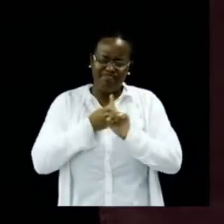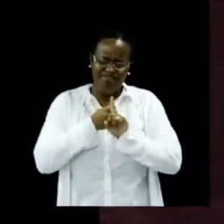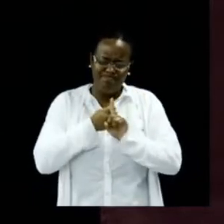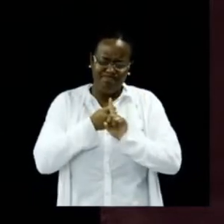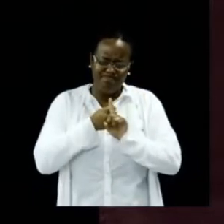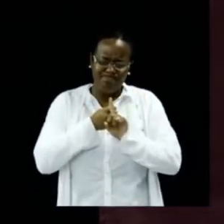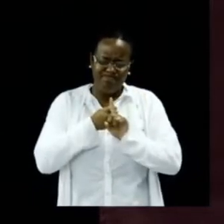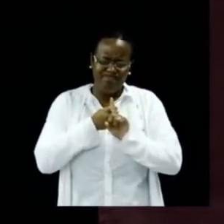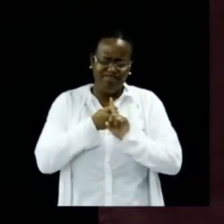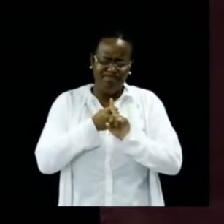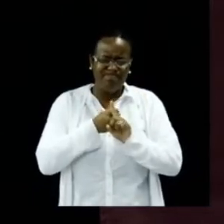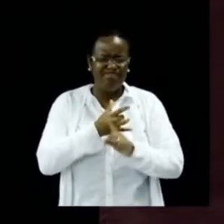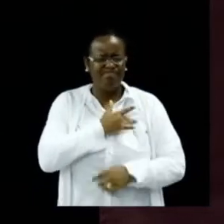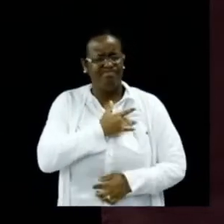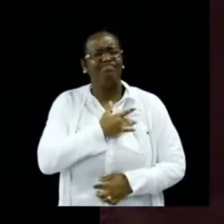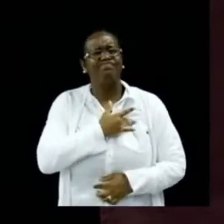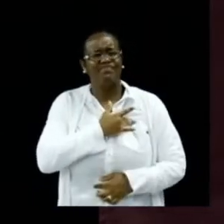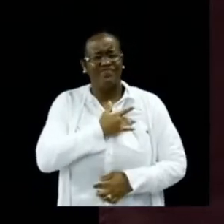Extraordinary.